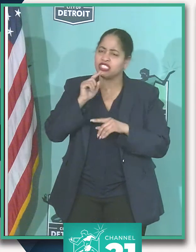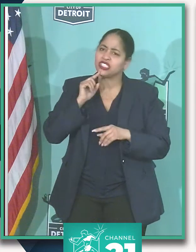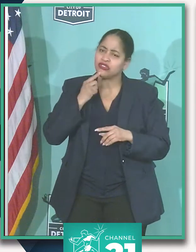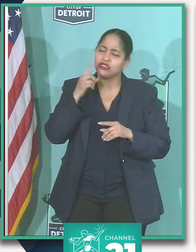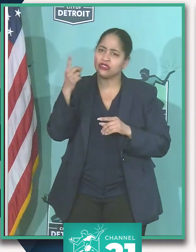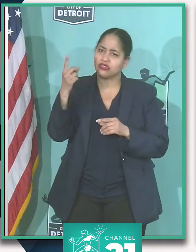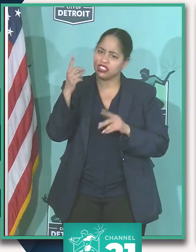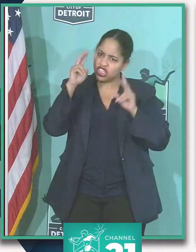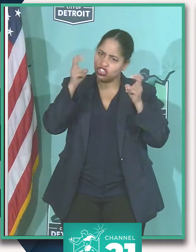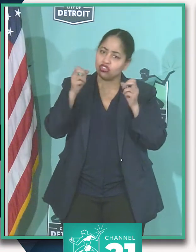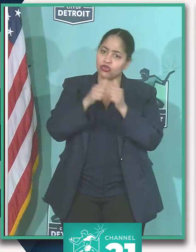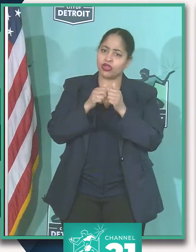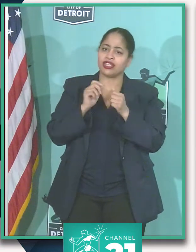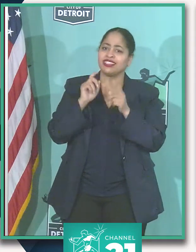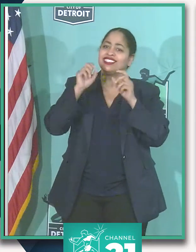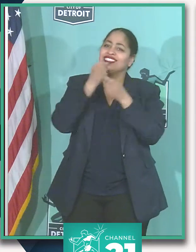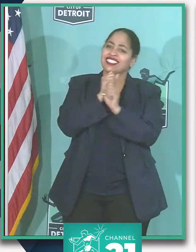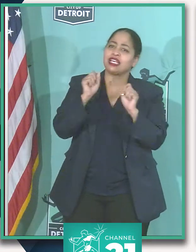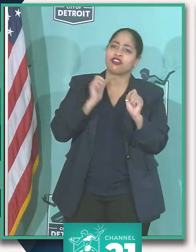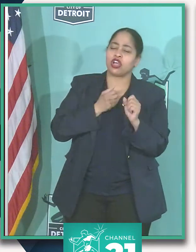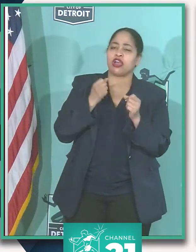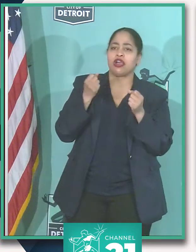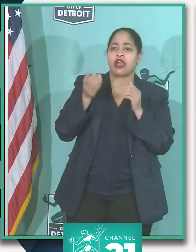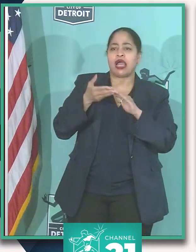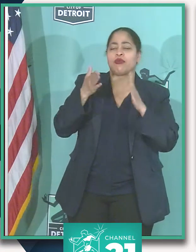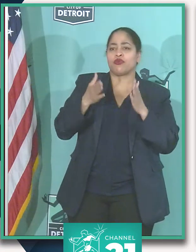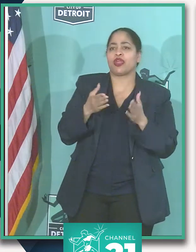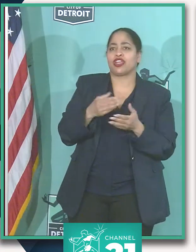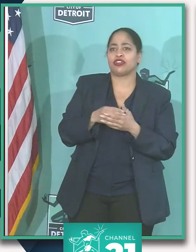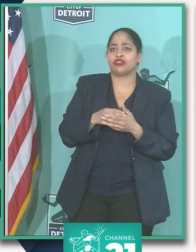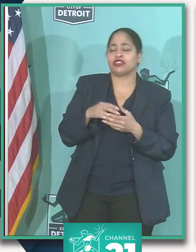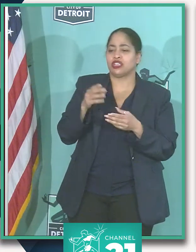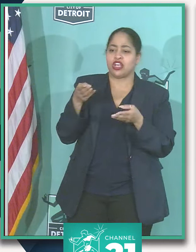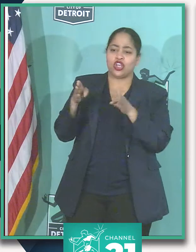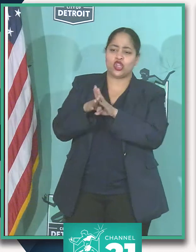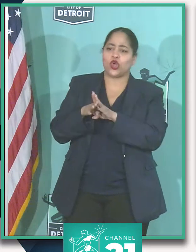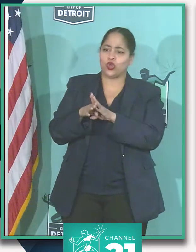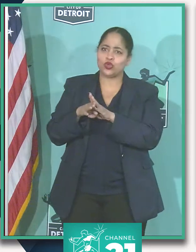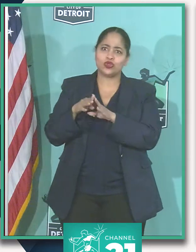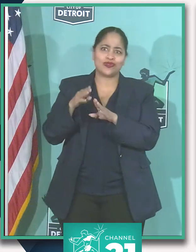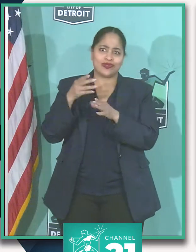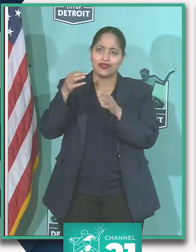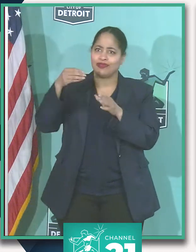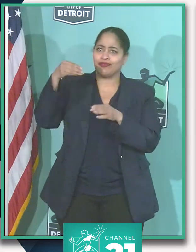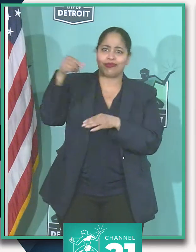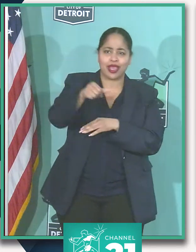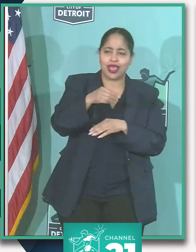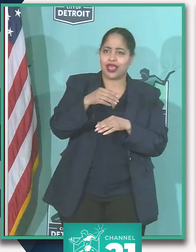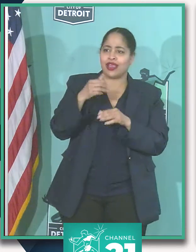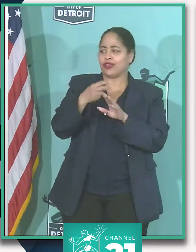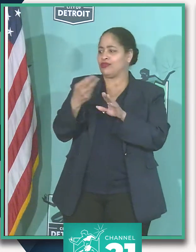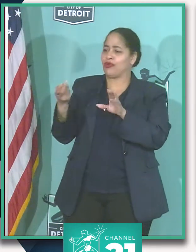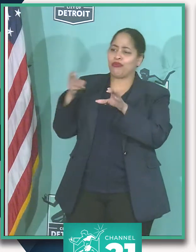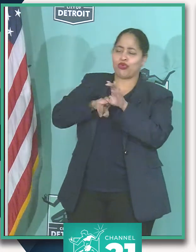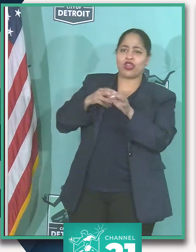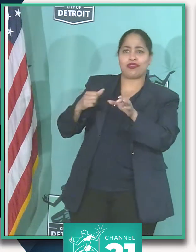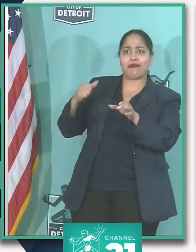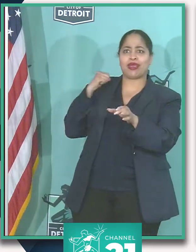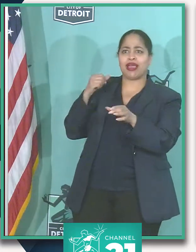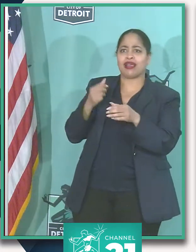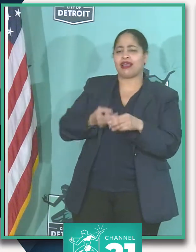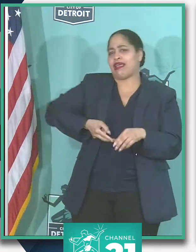of our operators that led to us closing down the fare boxes, having the rear boarding, much higher